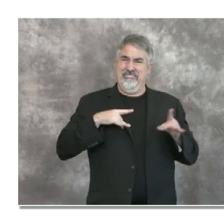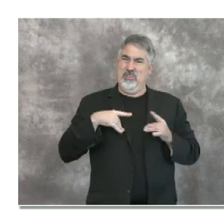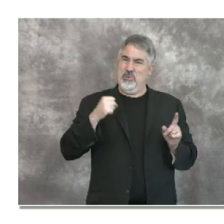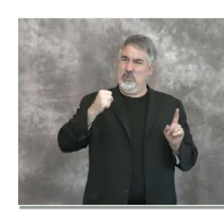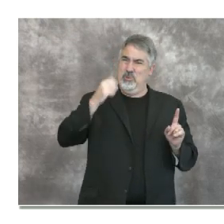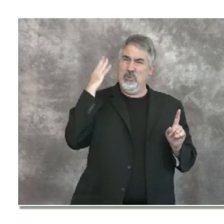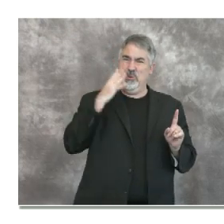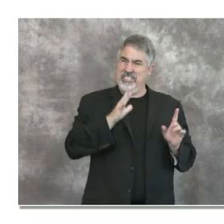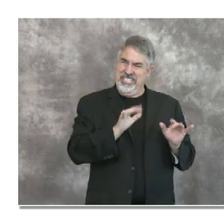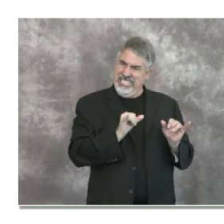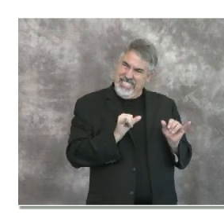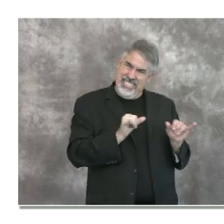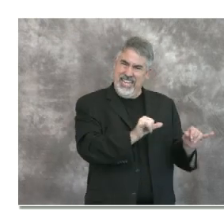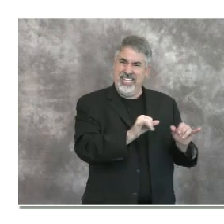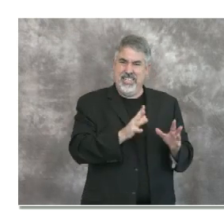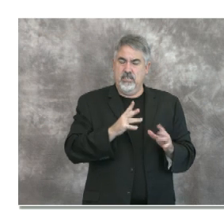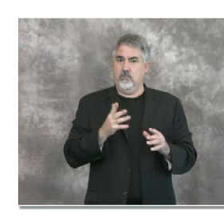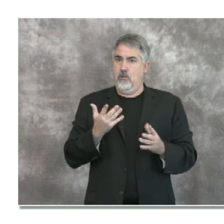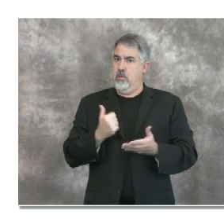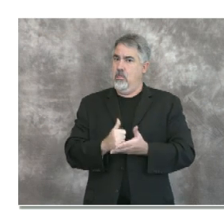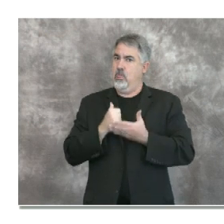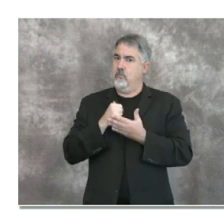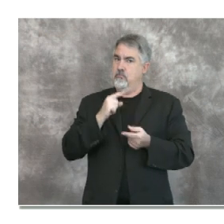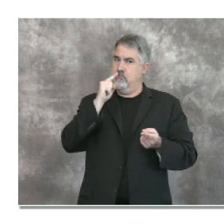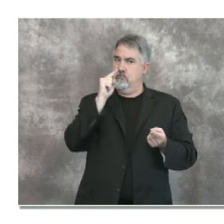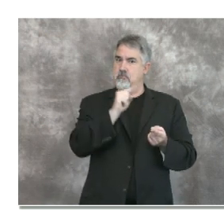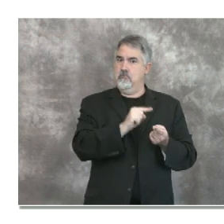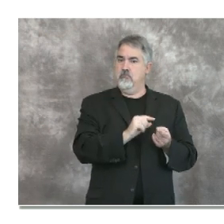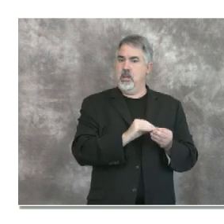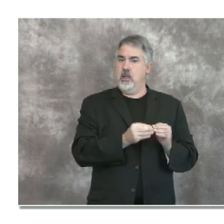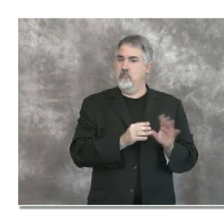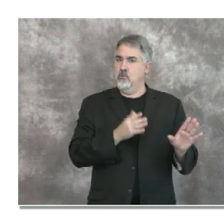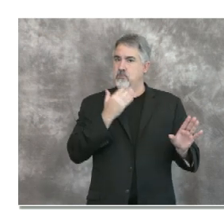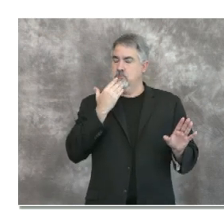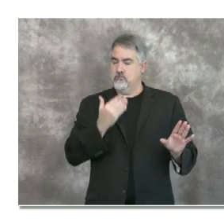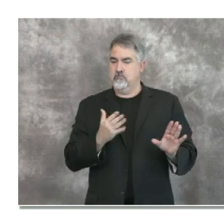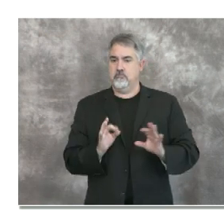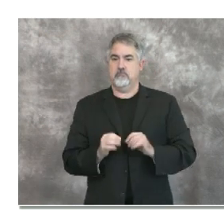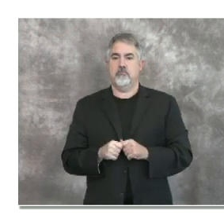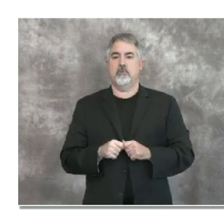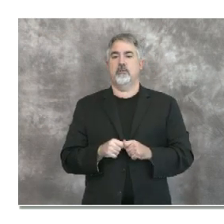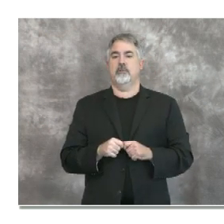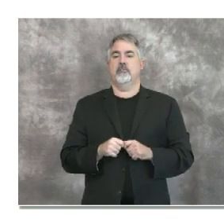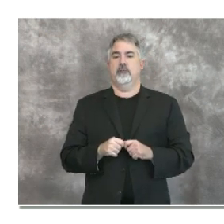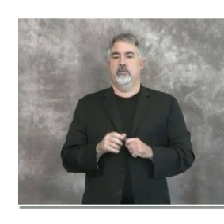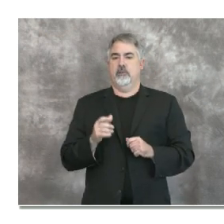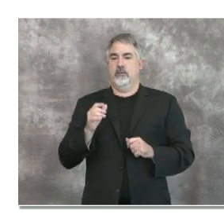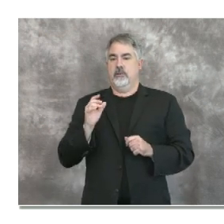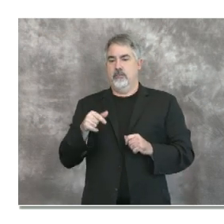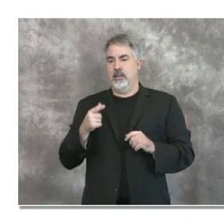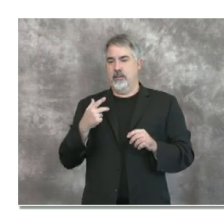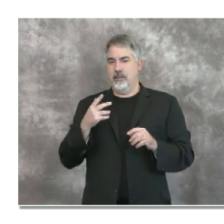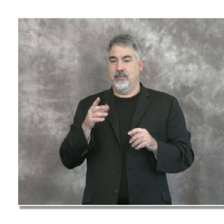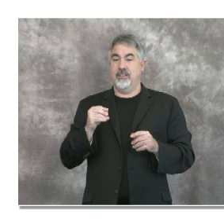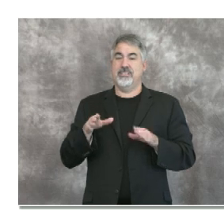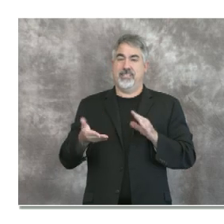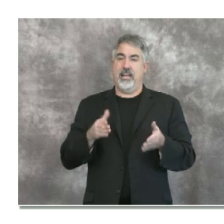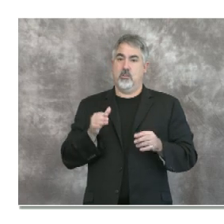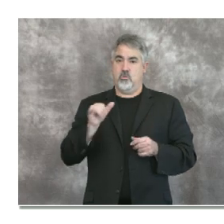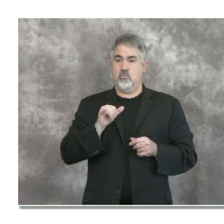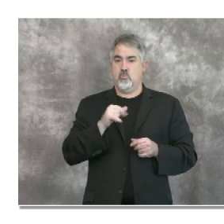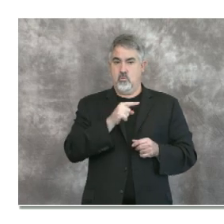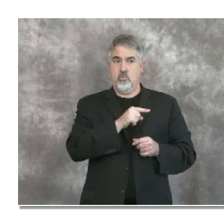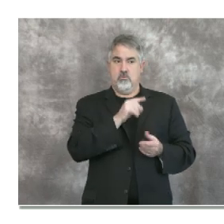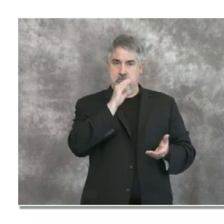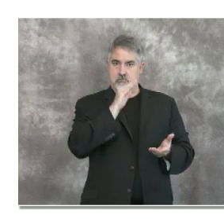actions have resulted in a lower number of individuals contracting the illness as well as dying from the illness. In terms